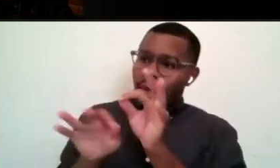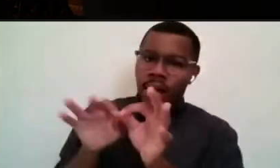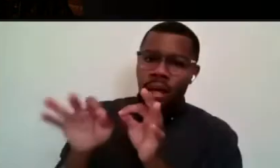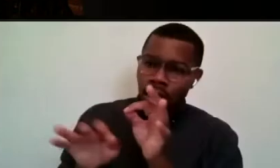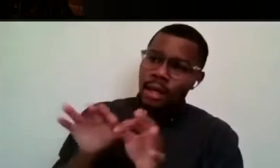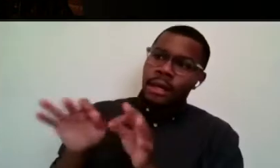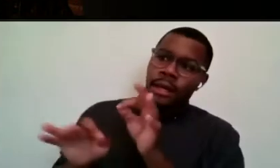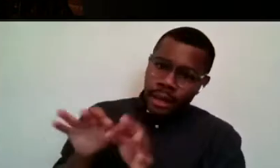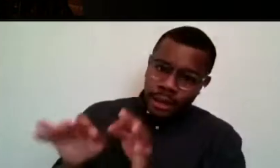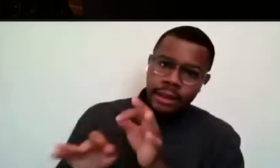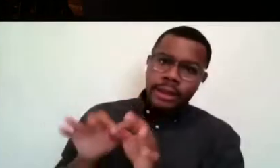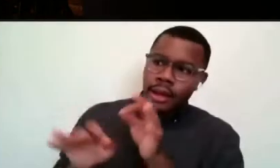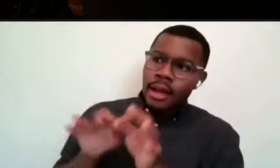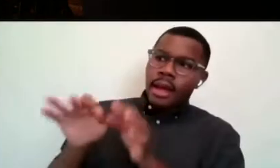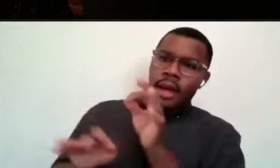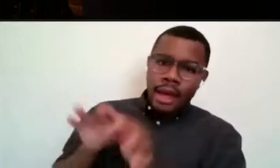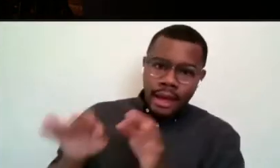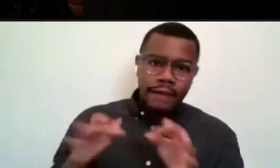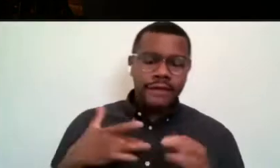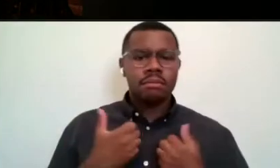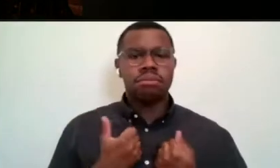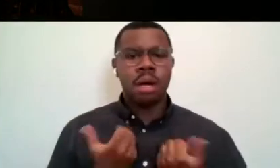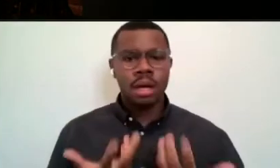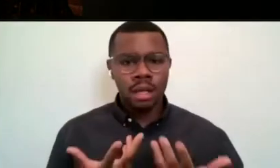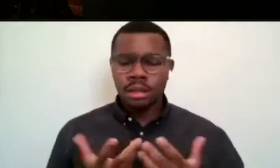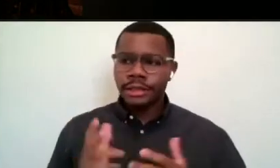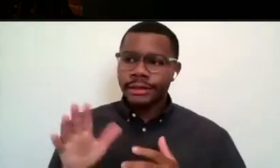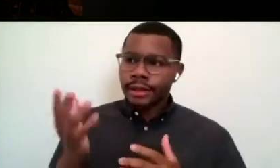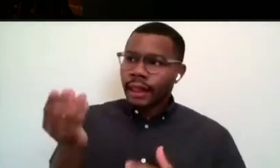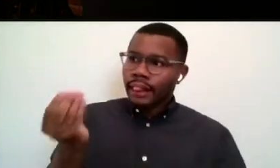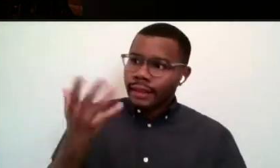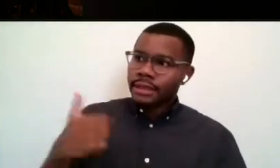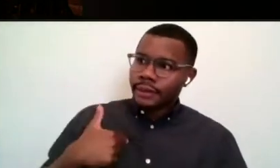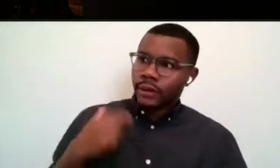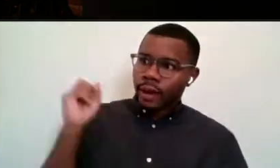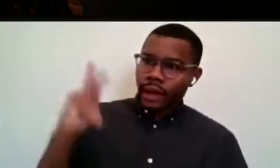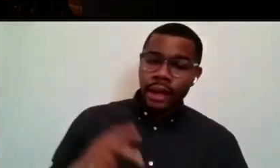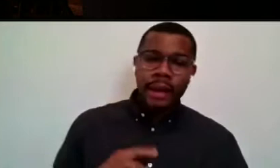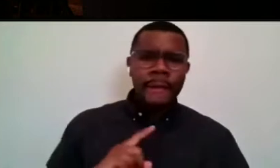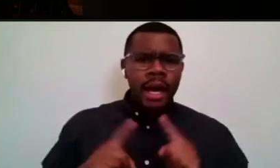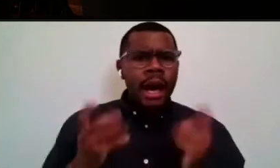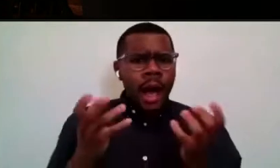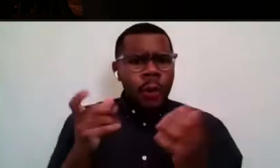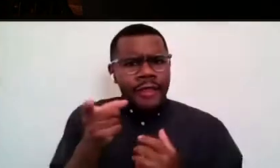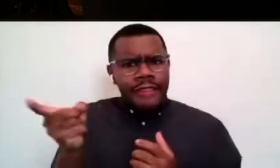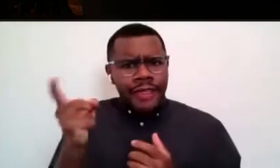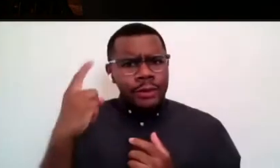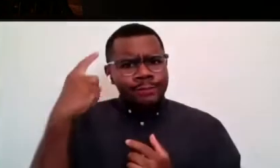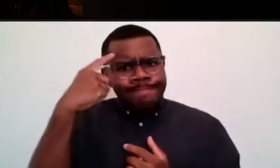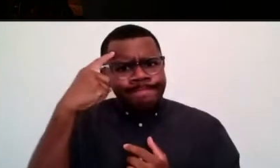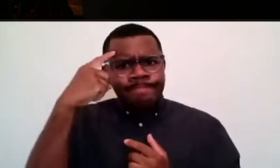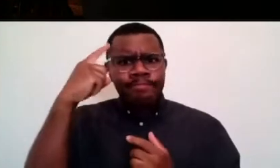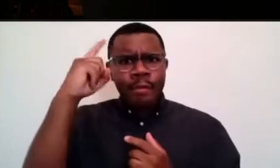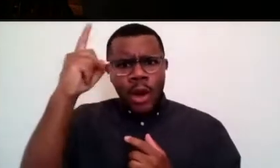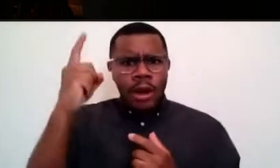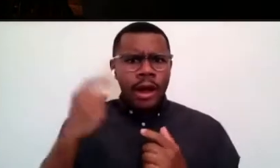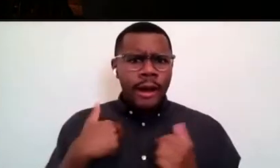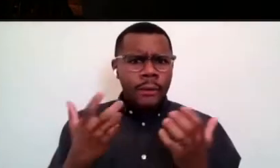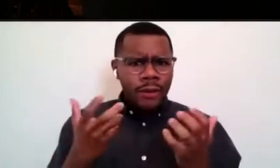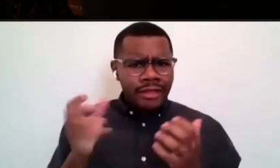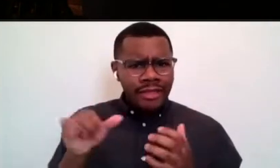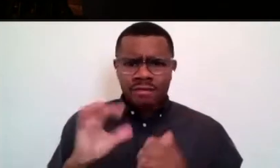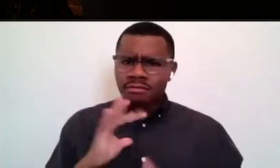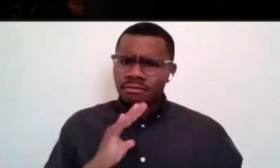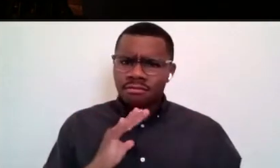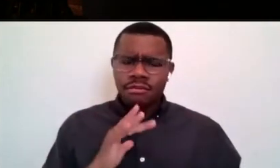I say, okay? But it's like, those of it that I want them to be that bright. And I was thinking about storytelling and healing.